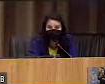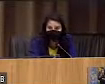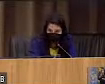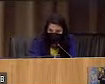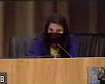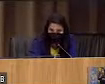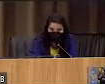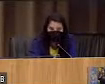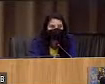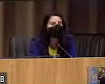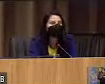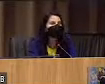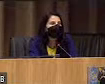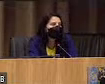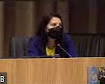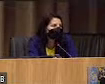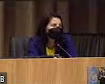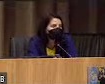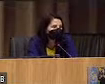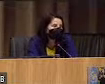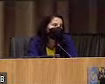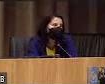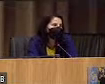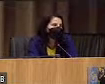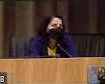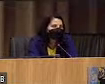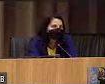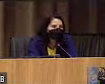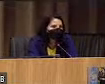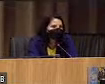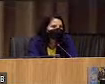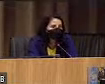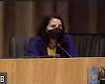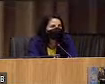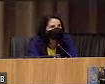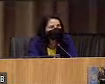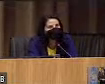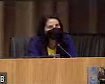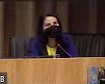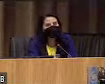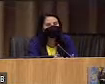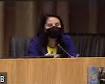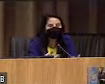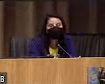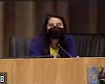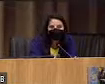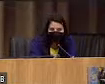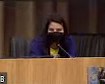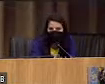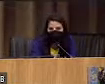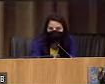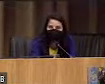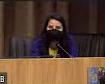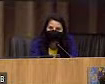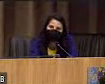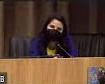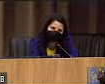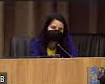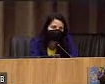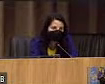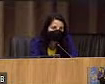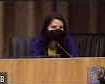what is persistent, what is a COVID again. So